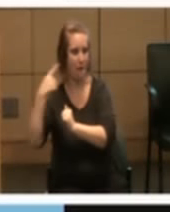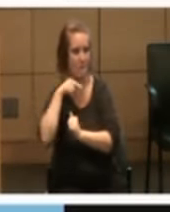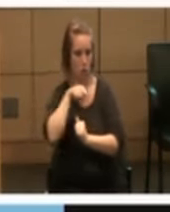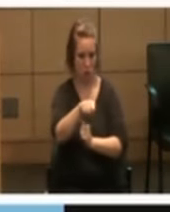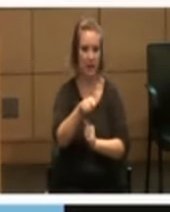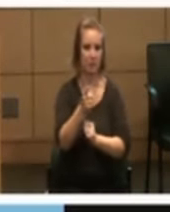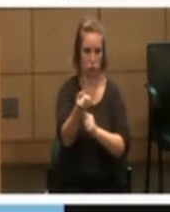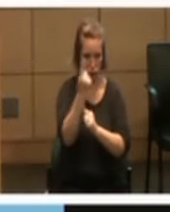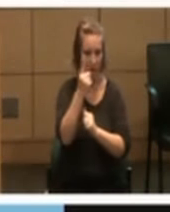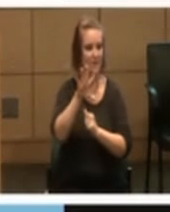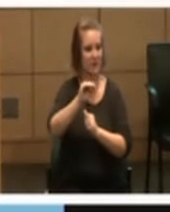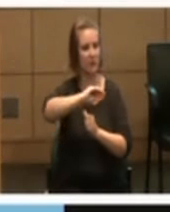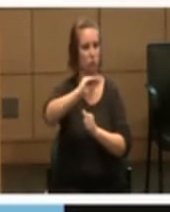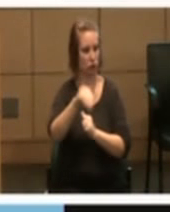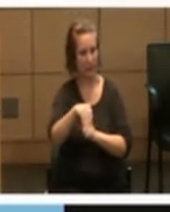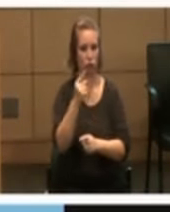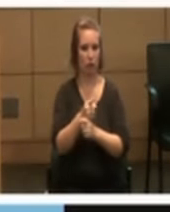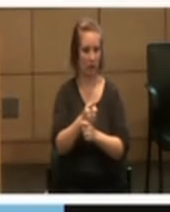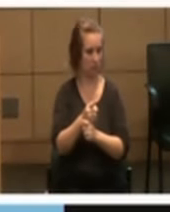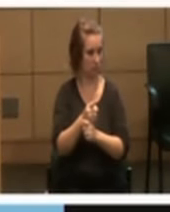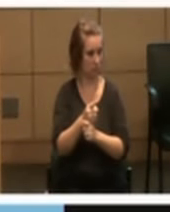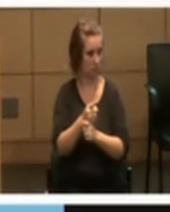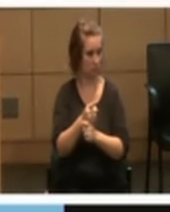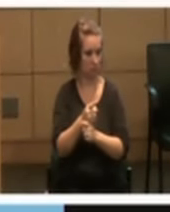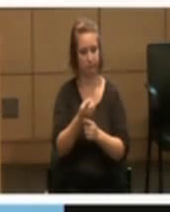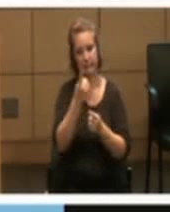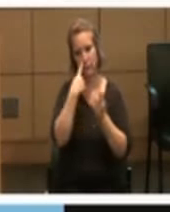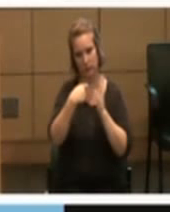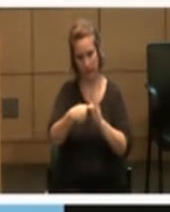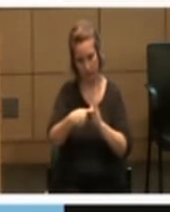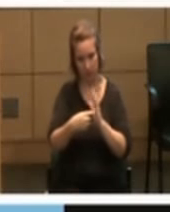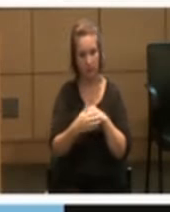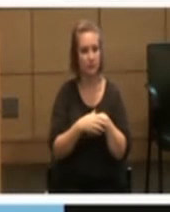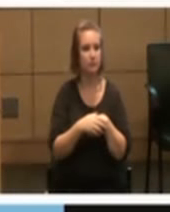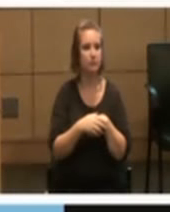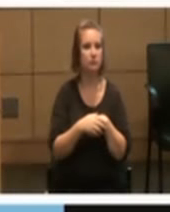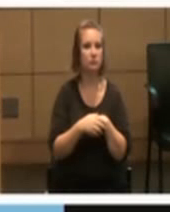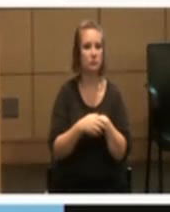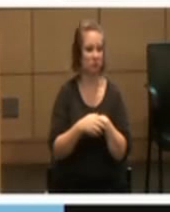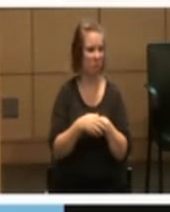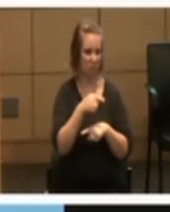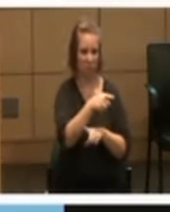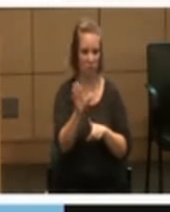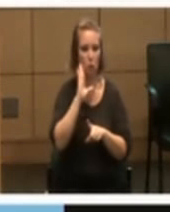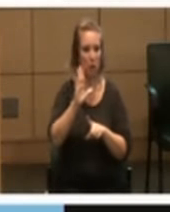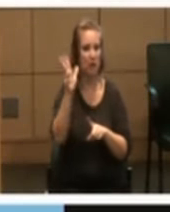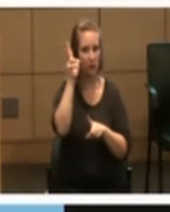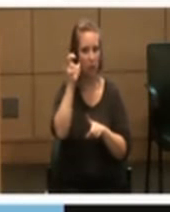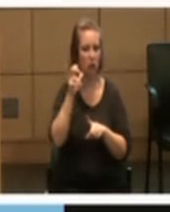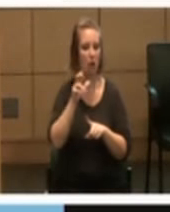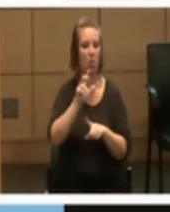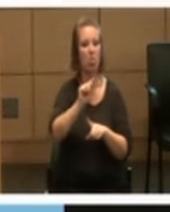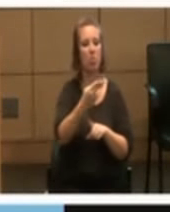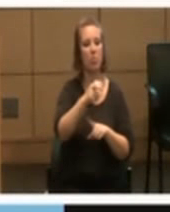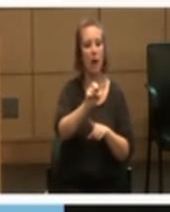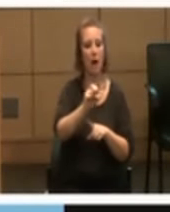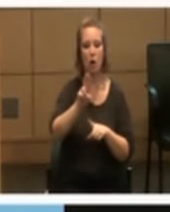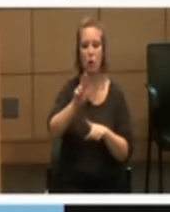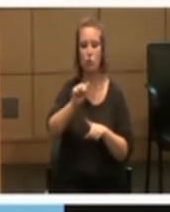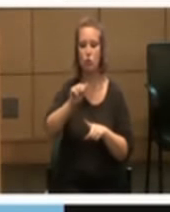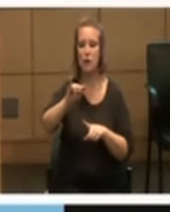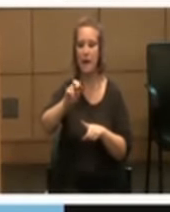50% of correct of the target words. So for instance, the example you'll hear is "the rain came down." And